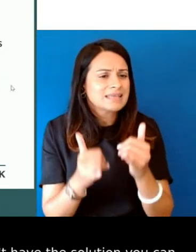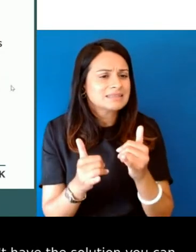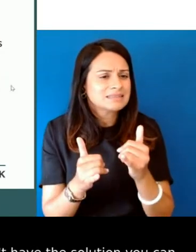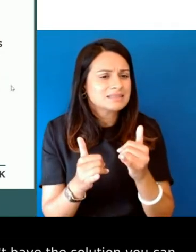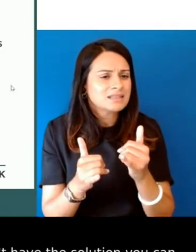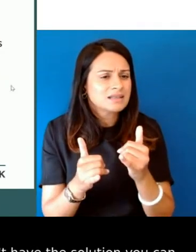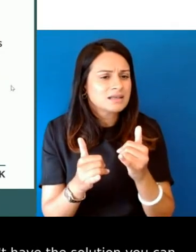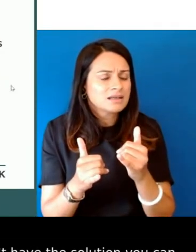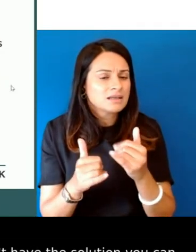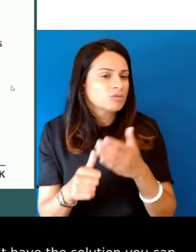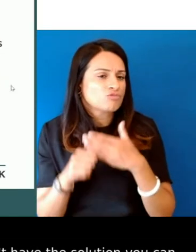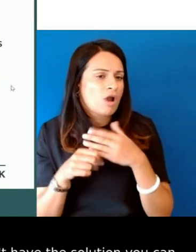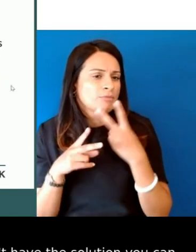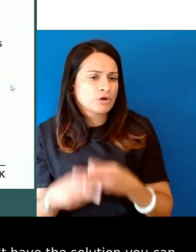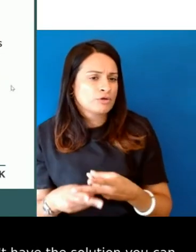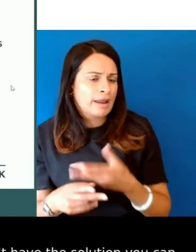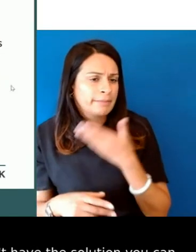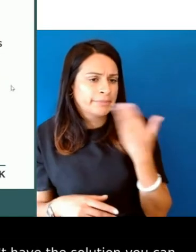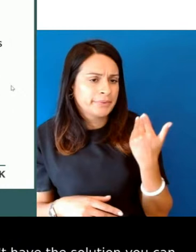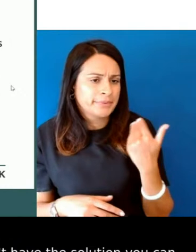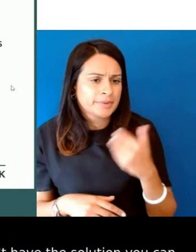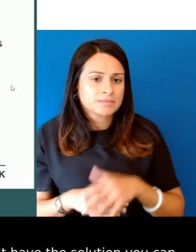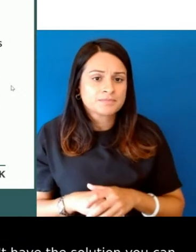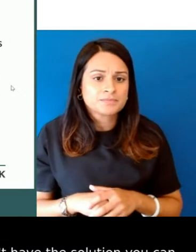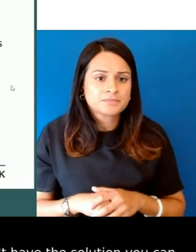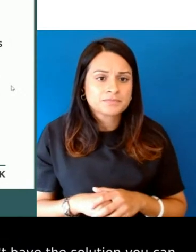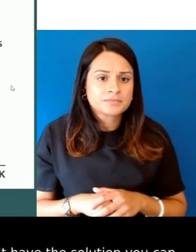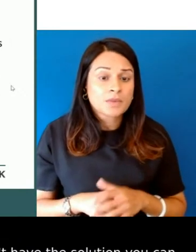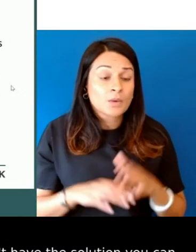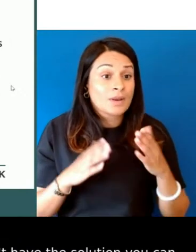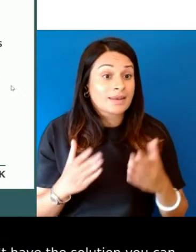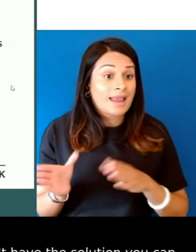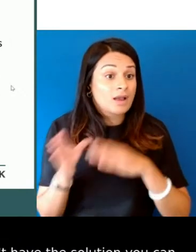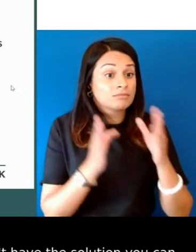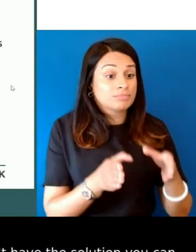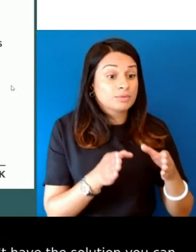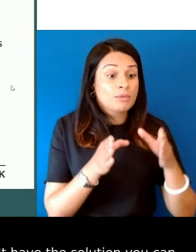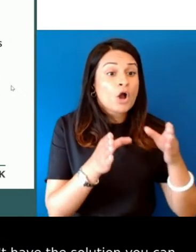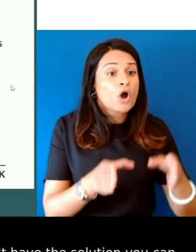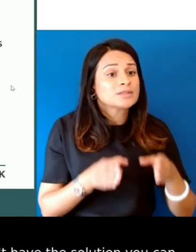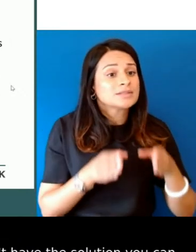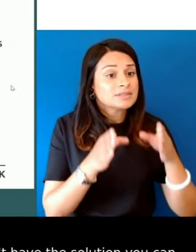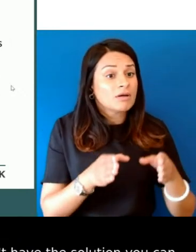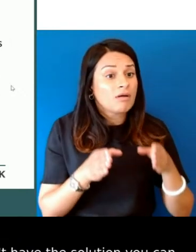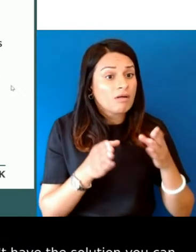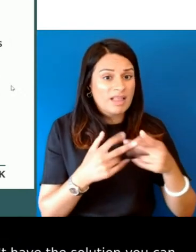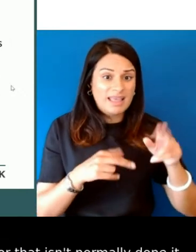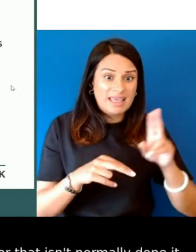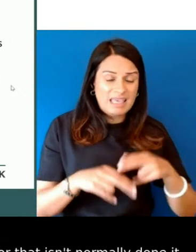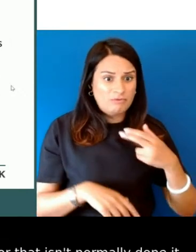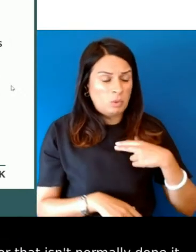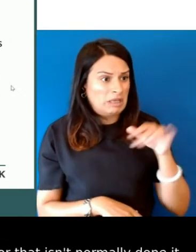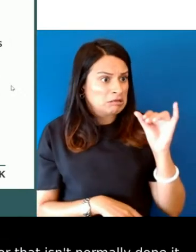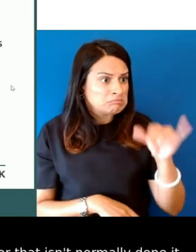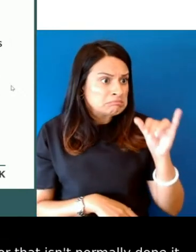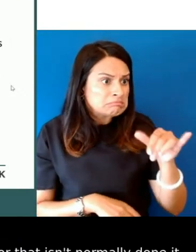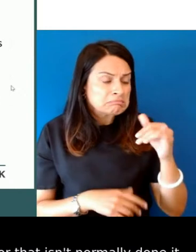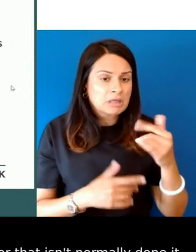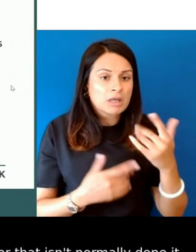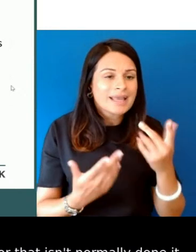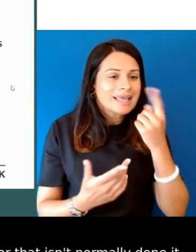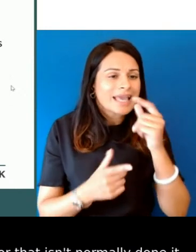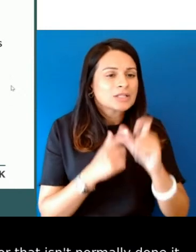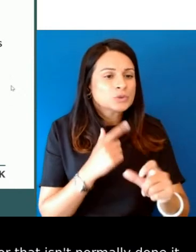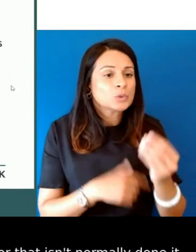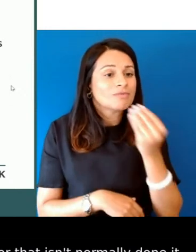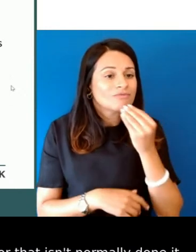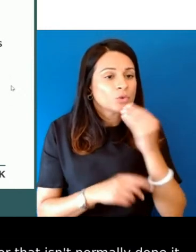care and then finally in hospital if we were really in doubt about allergies we can do a food challenge so the person comes